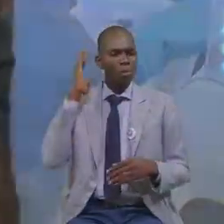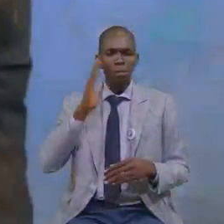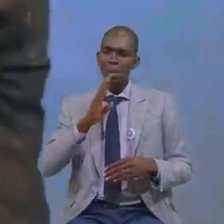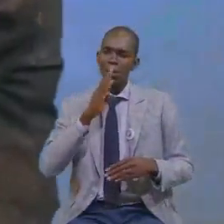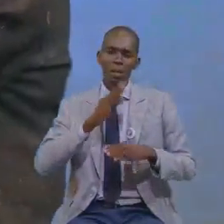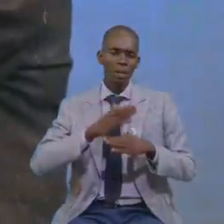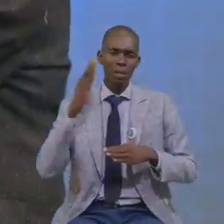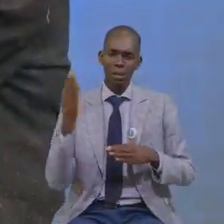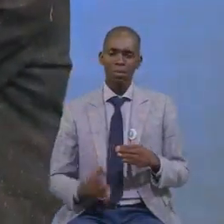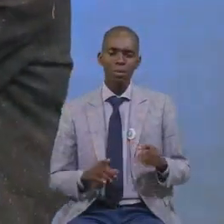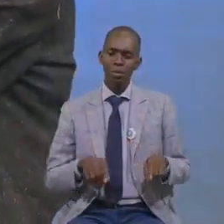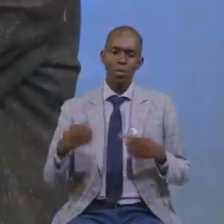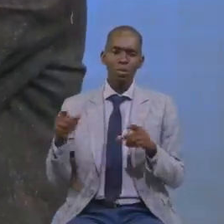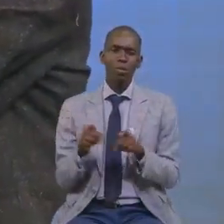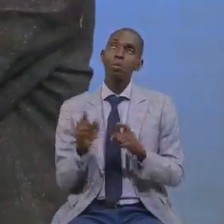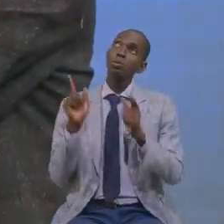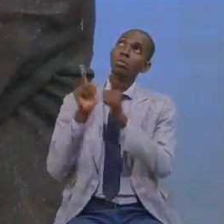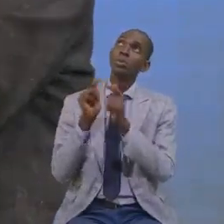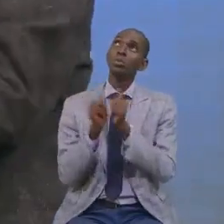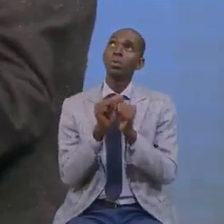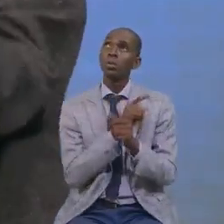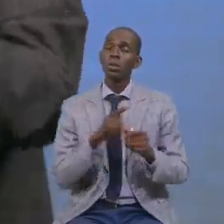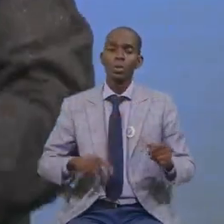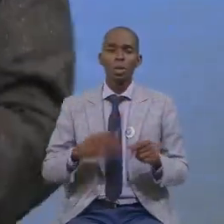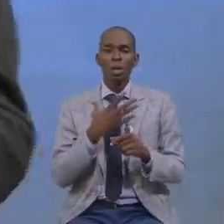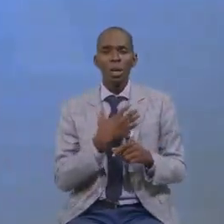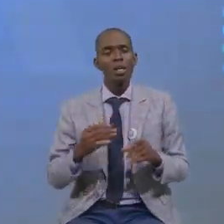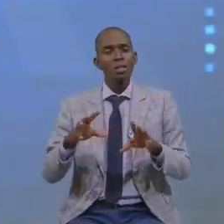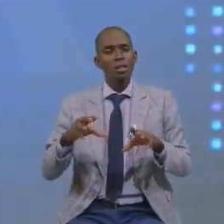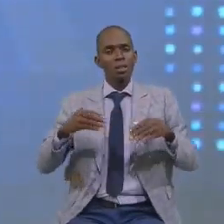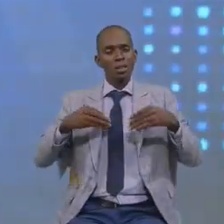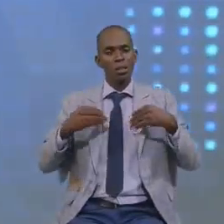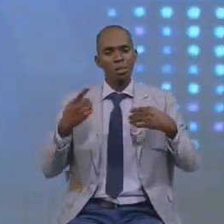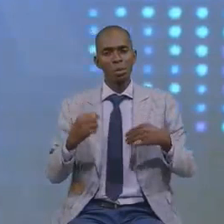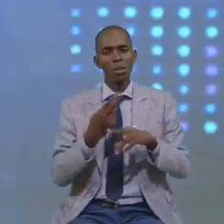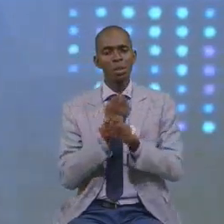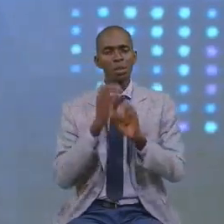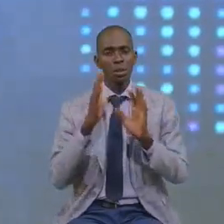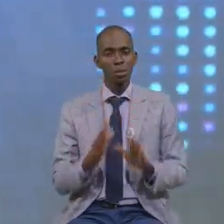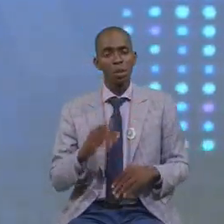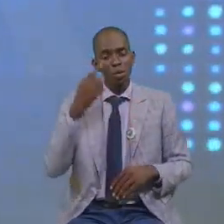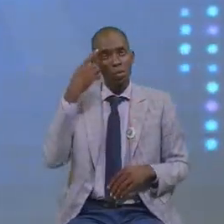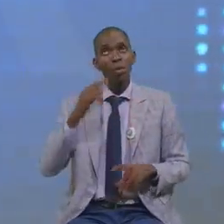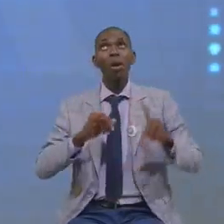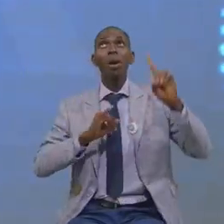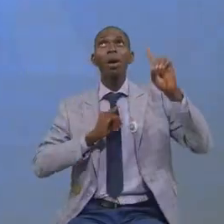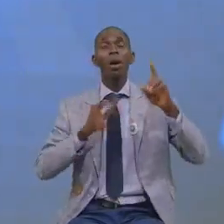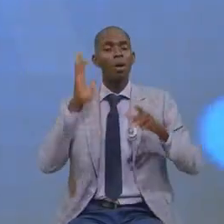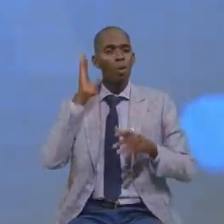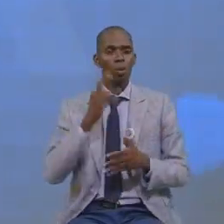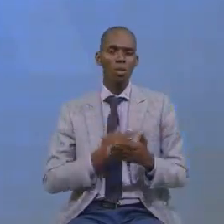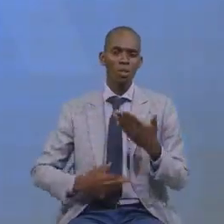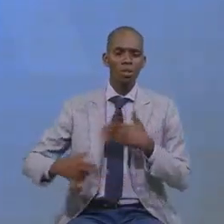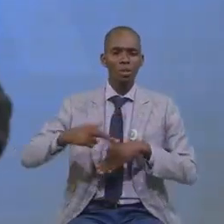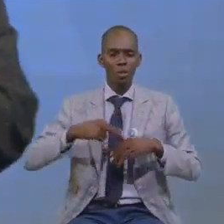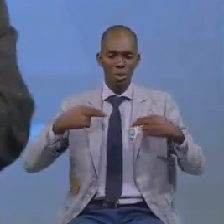as you come and you receive the Redeemer. For I will restore health